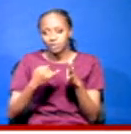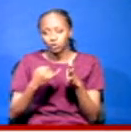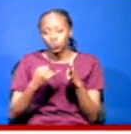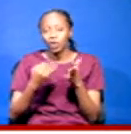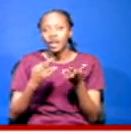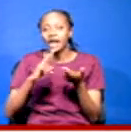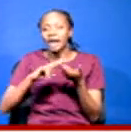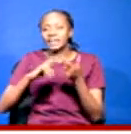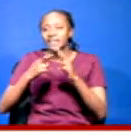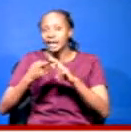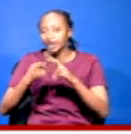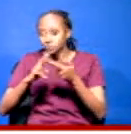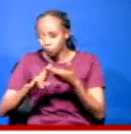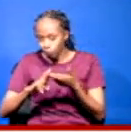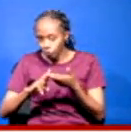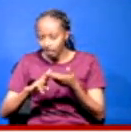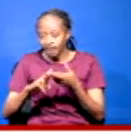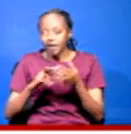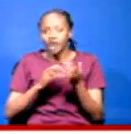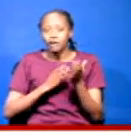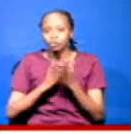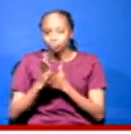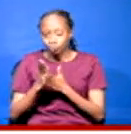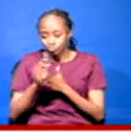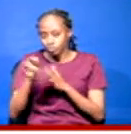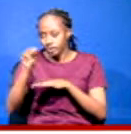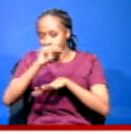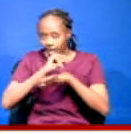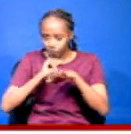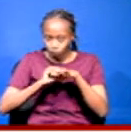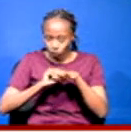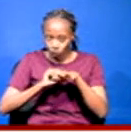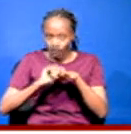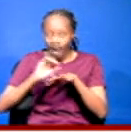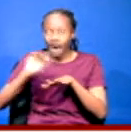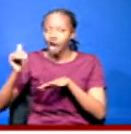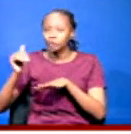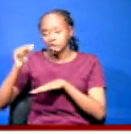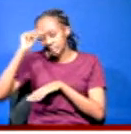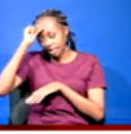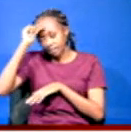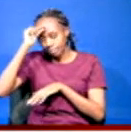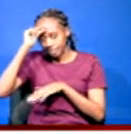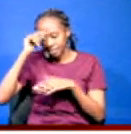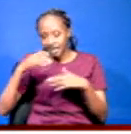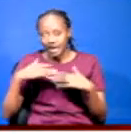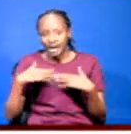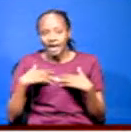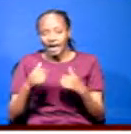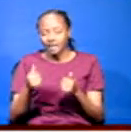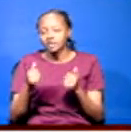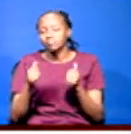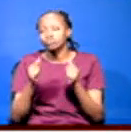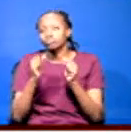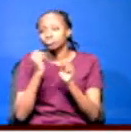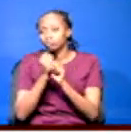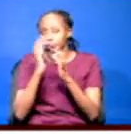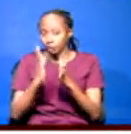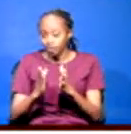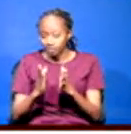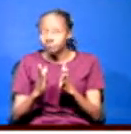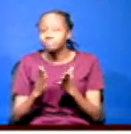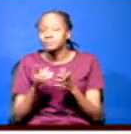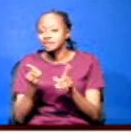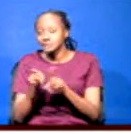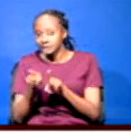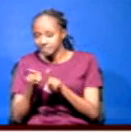national and county governments and health worker unions, for improved welfare in order for